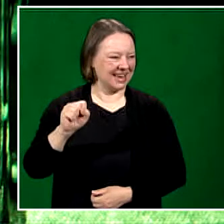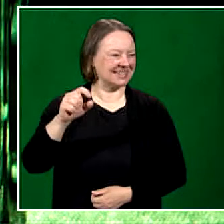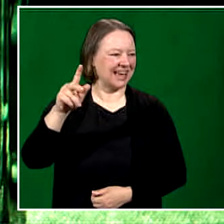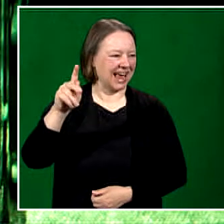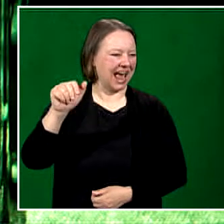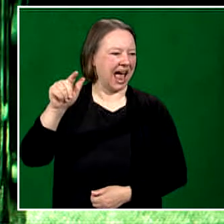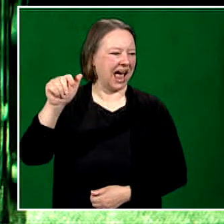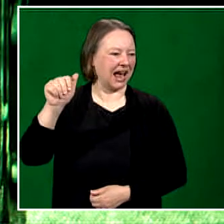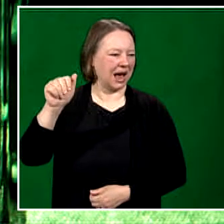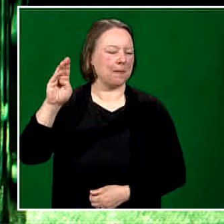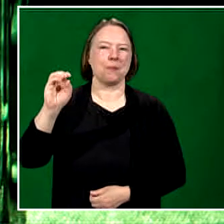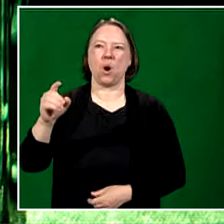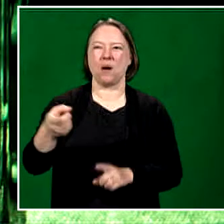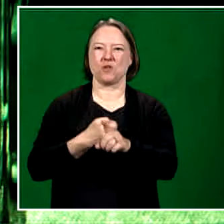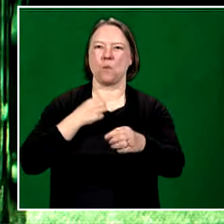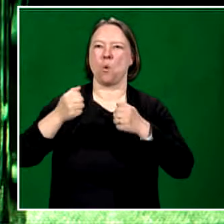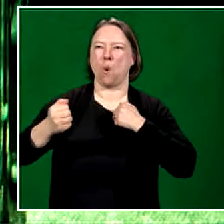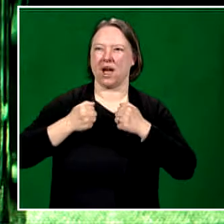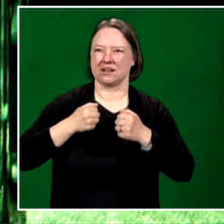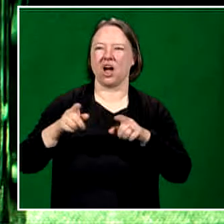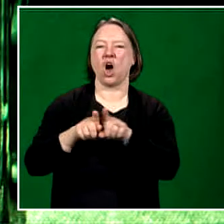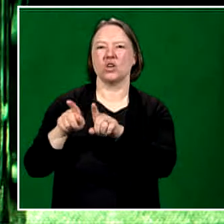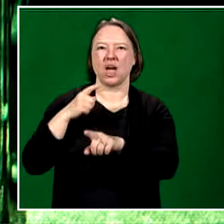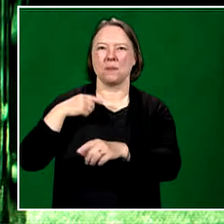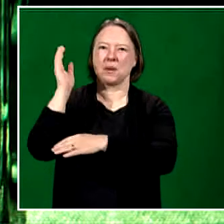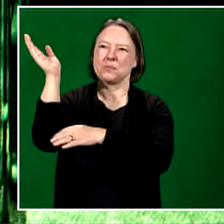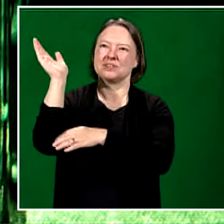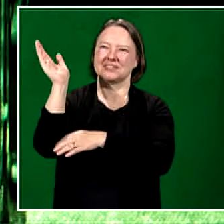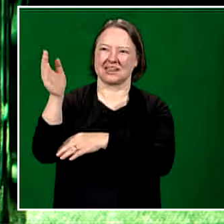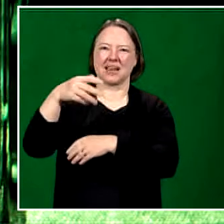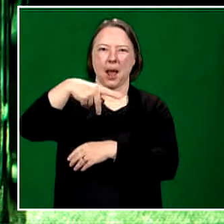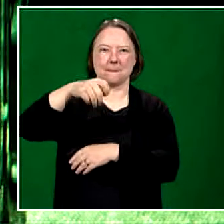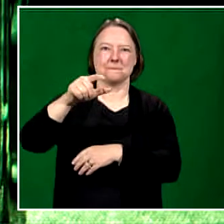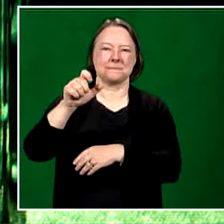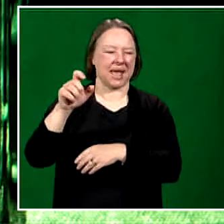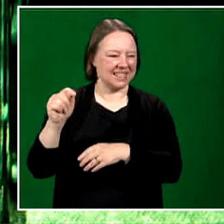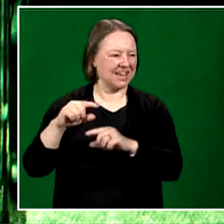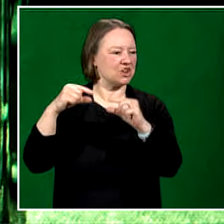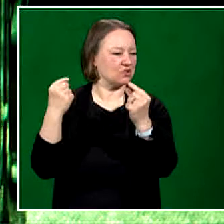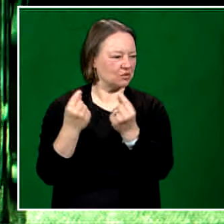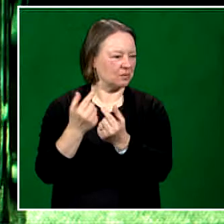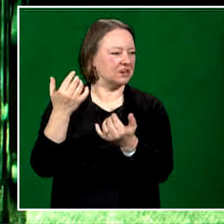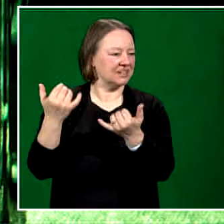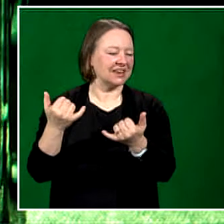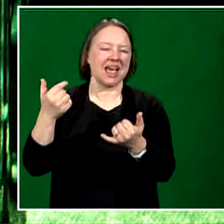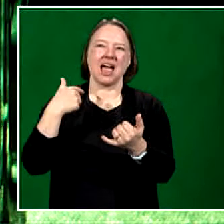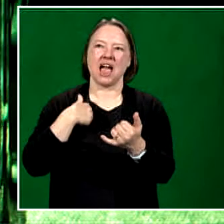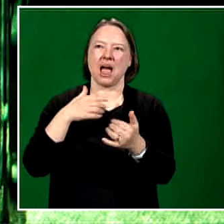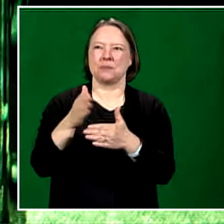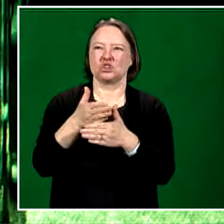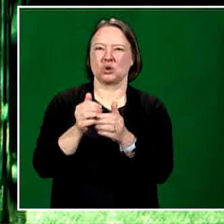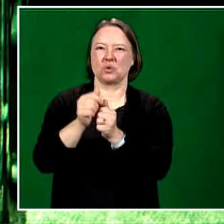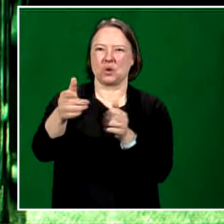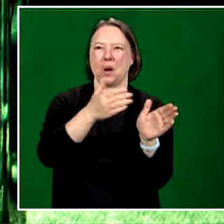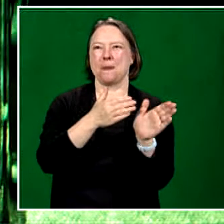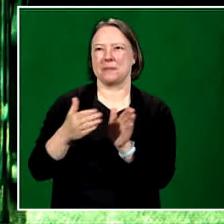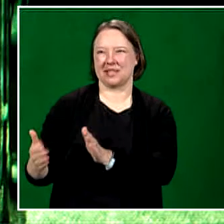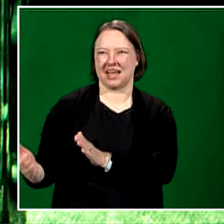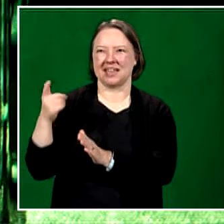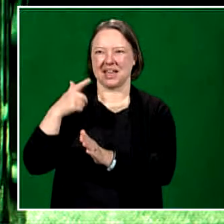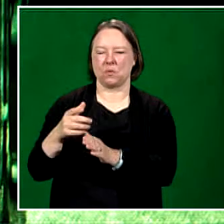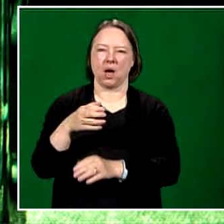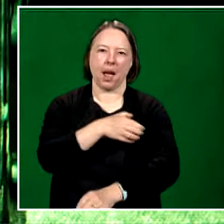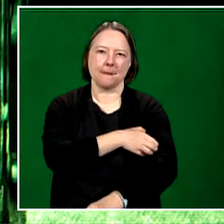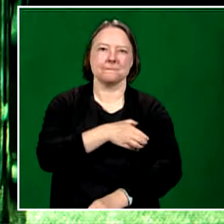speaking from Rwanda. I am also representing Pellet Group, and today I will share with you our plan that intends to